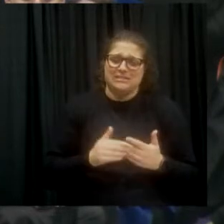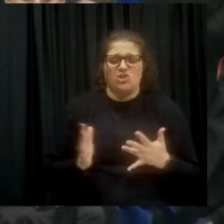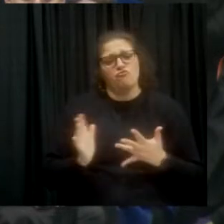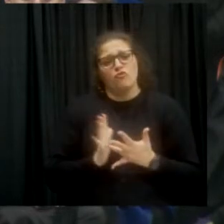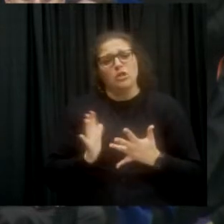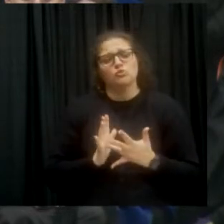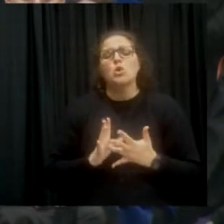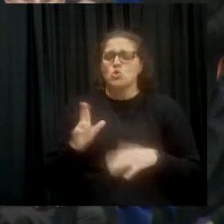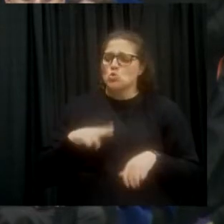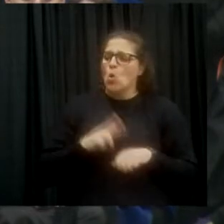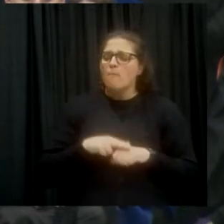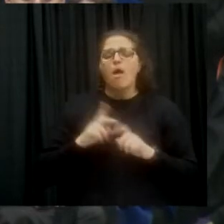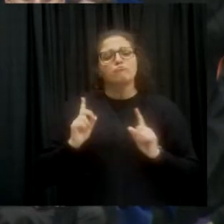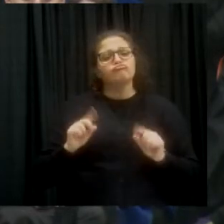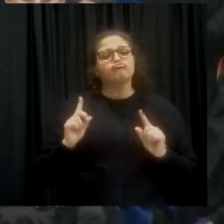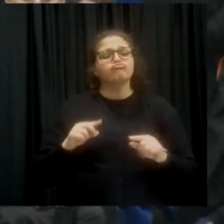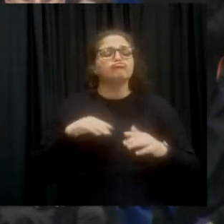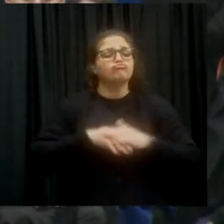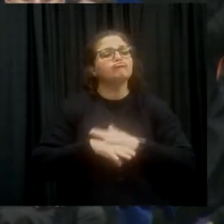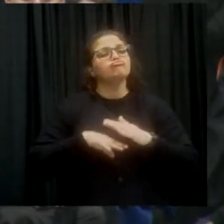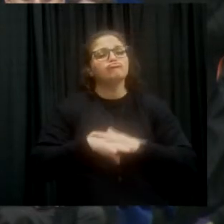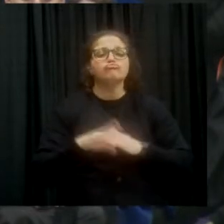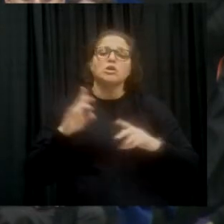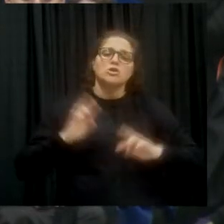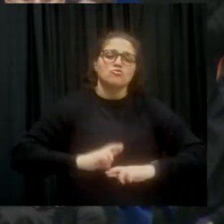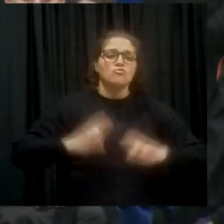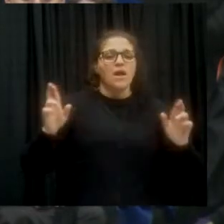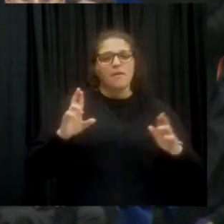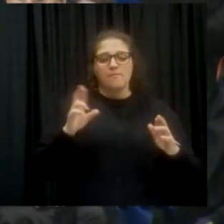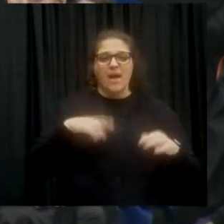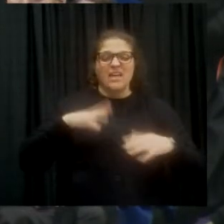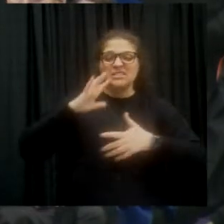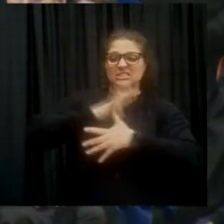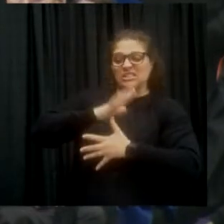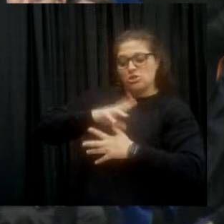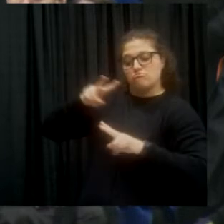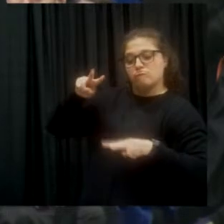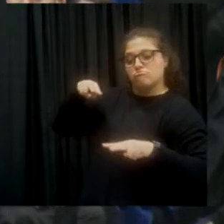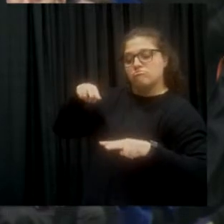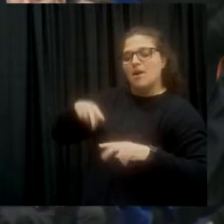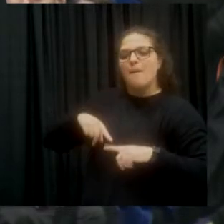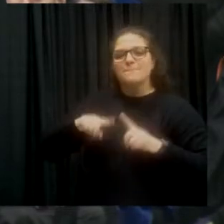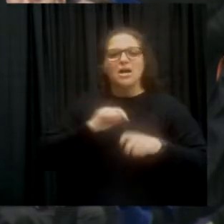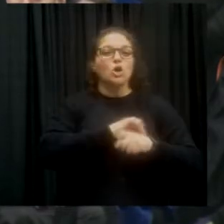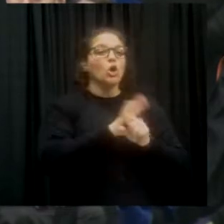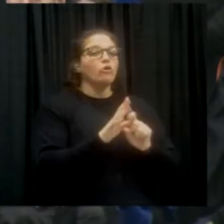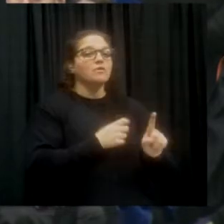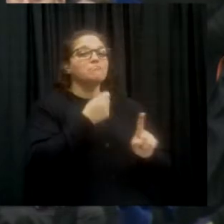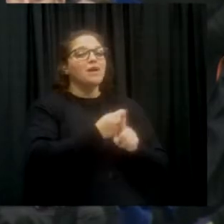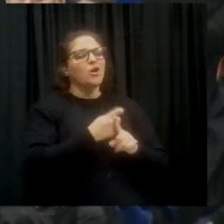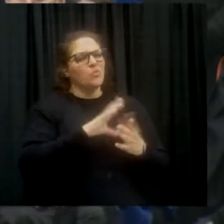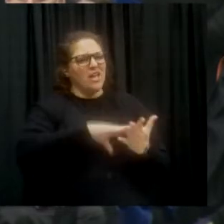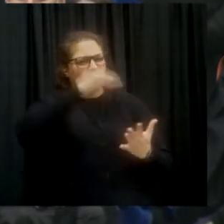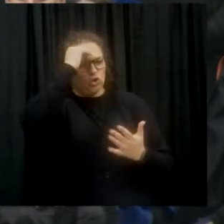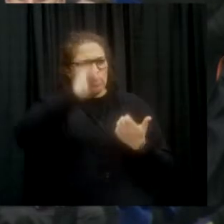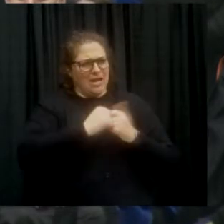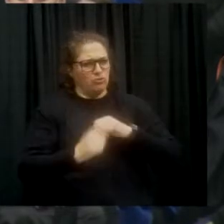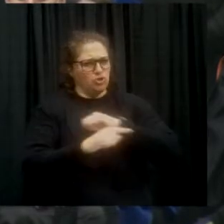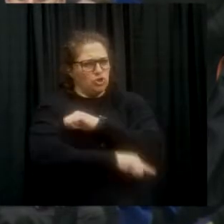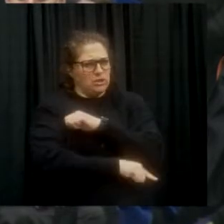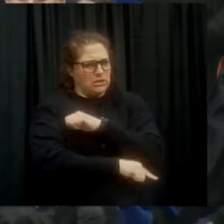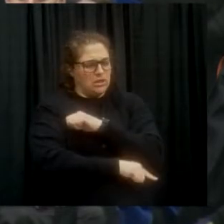like any other. We were incoming freshmen getting ready to be eaten by the seniors, but because of COVID-19, we had to learn how to cheat.